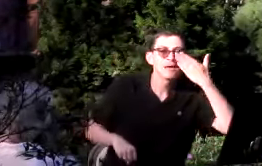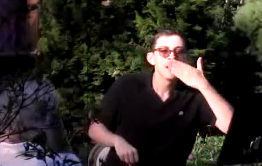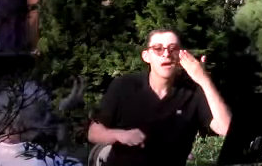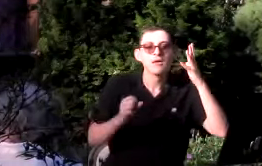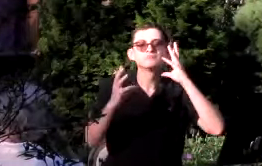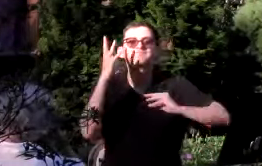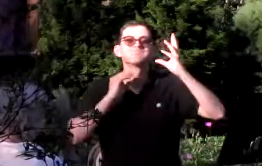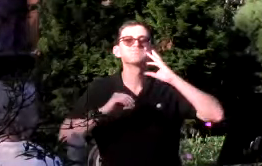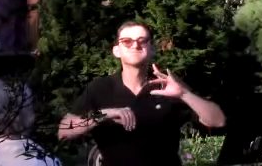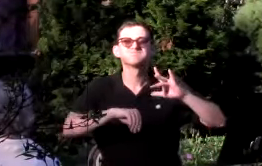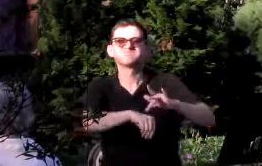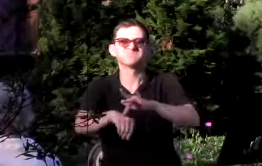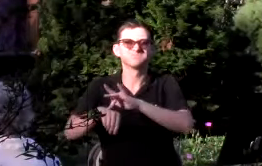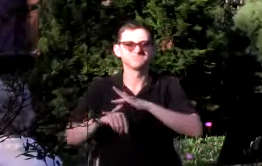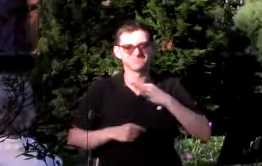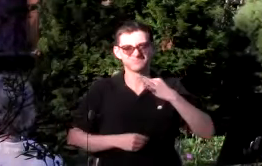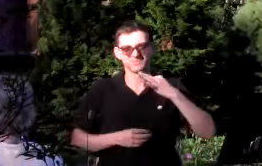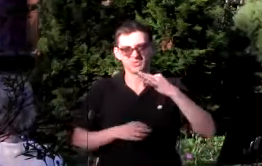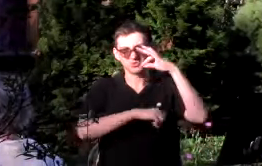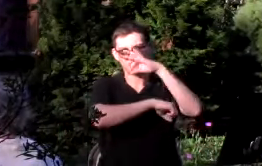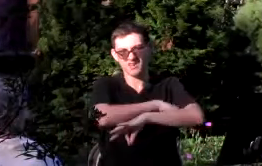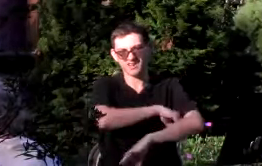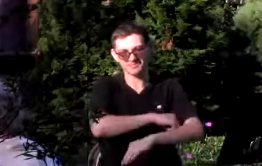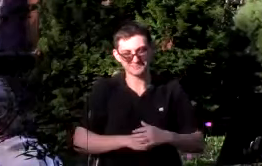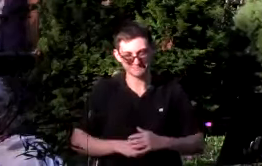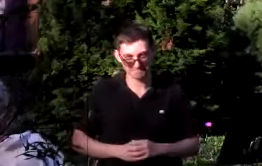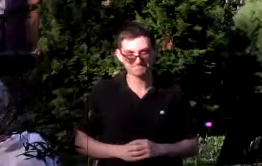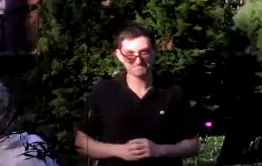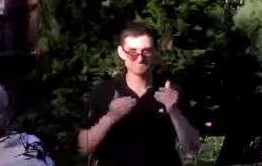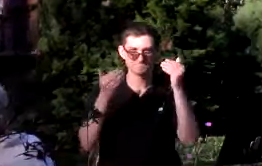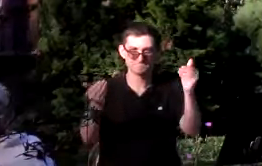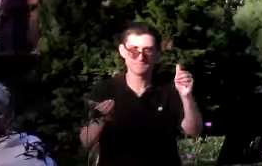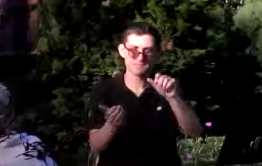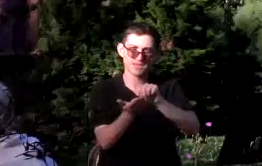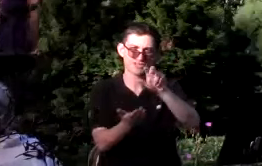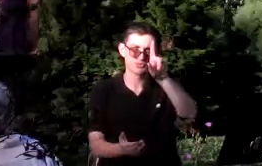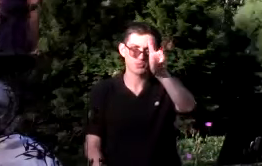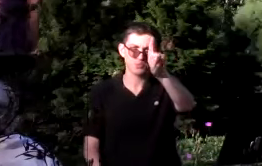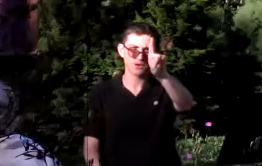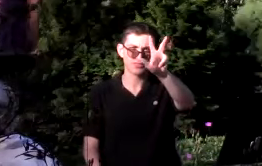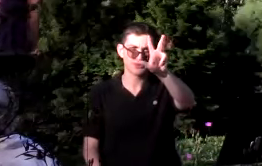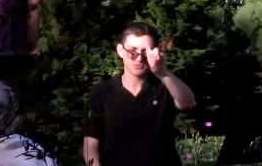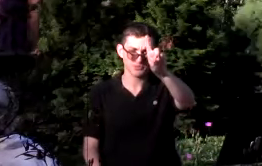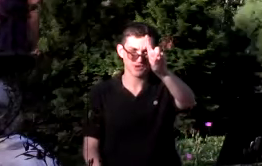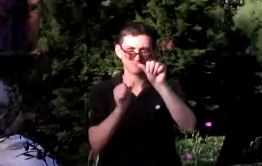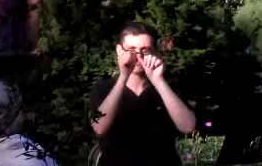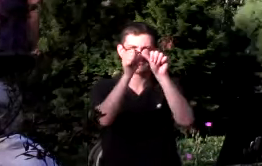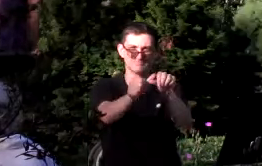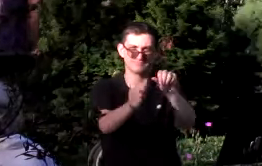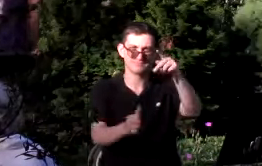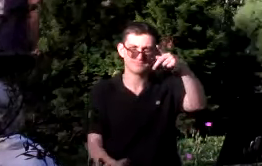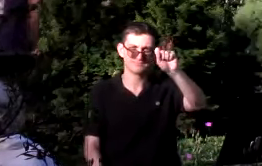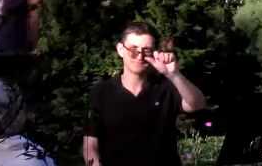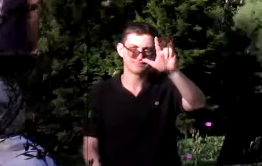of the drum as well as we open our hearts in prayer. Page 131 as we continue with Psalm